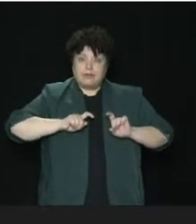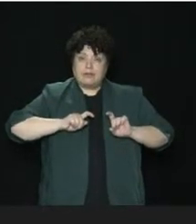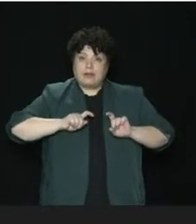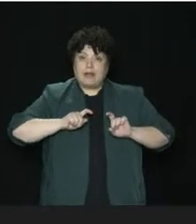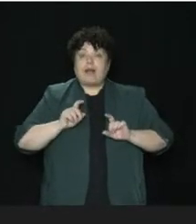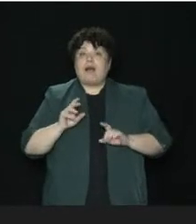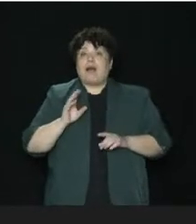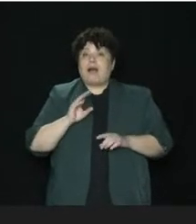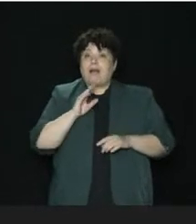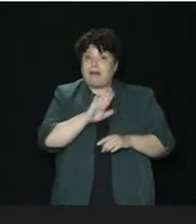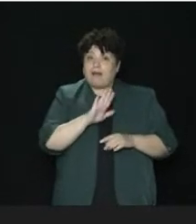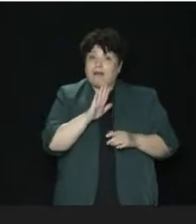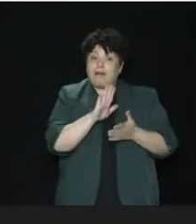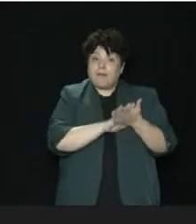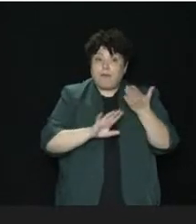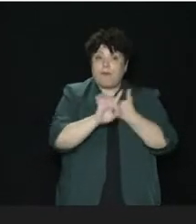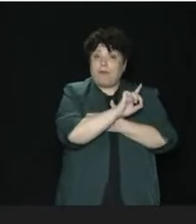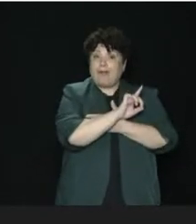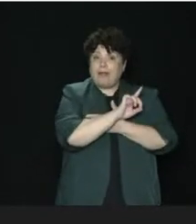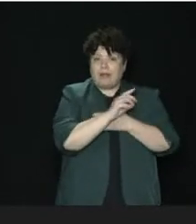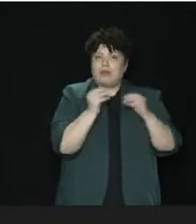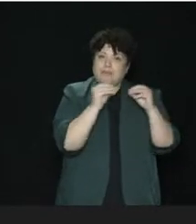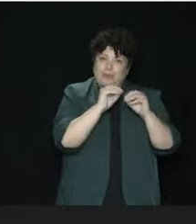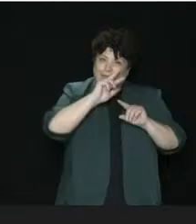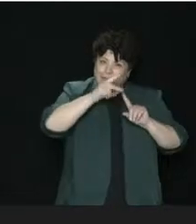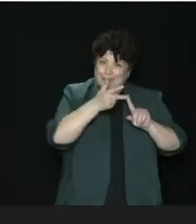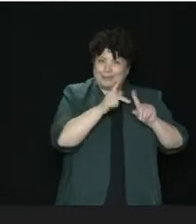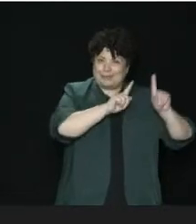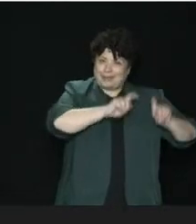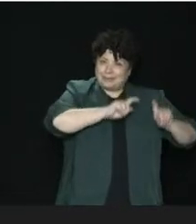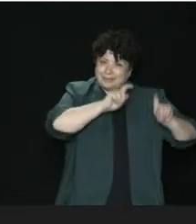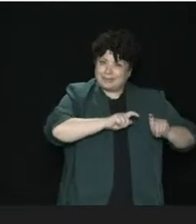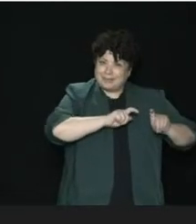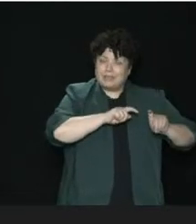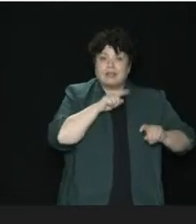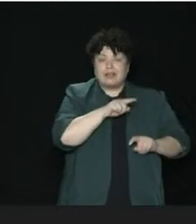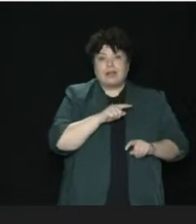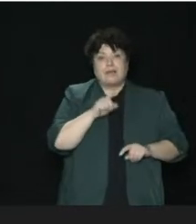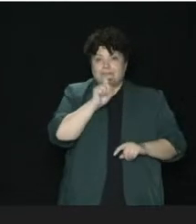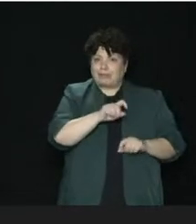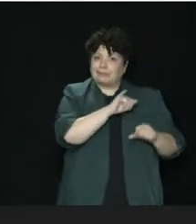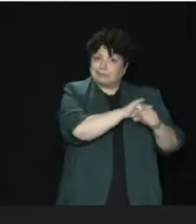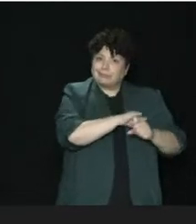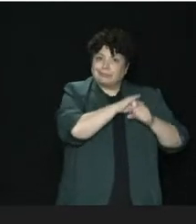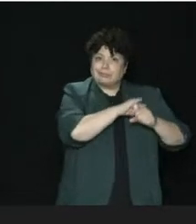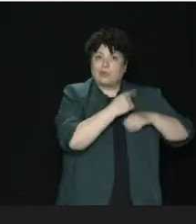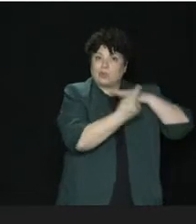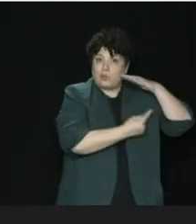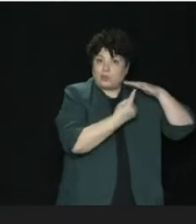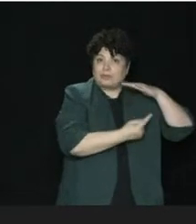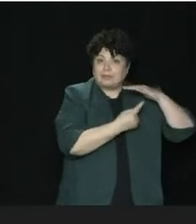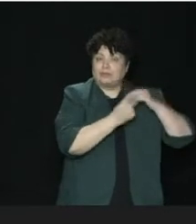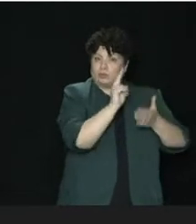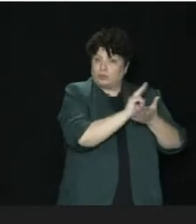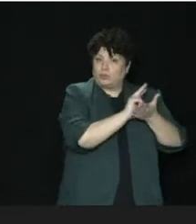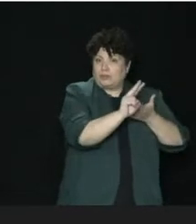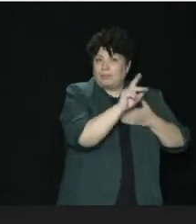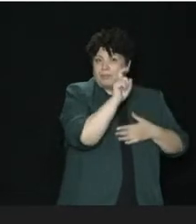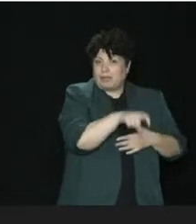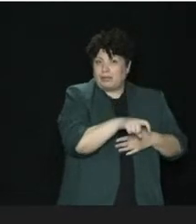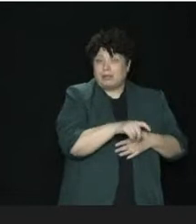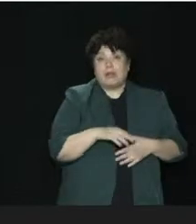do another test a week later, and they must do those 2 weeks of quarantine. For those arriving by